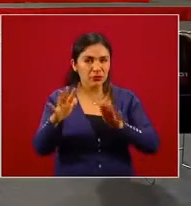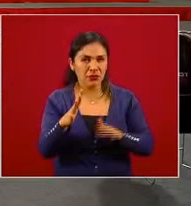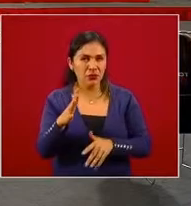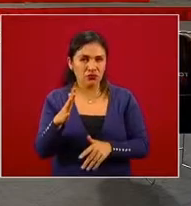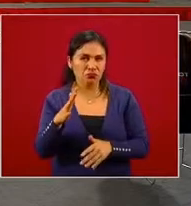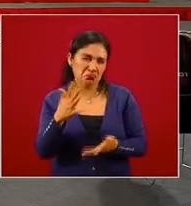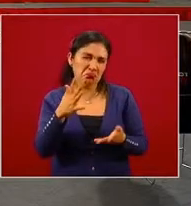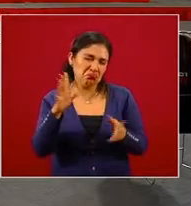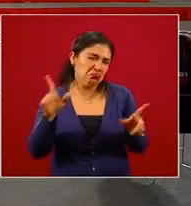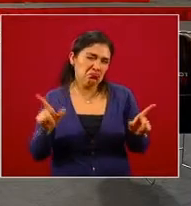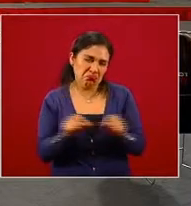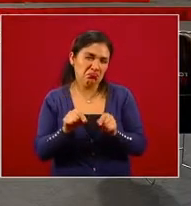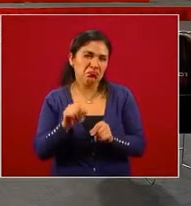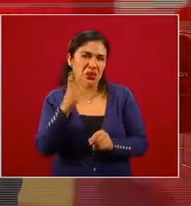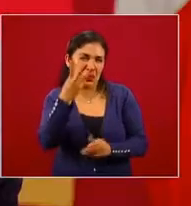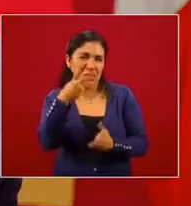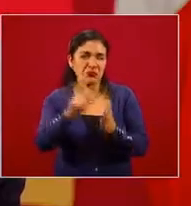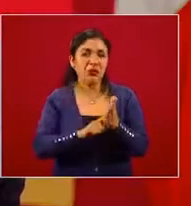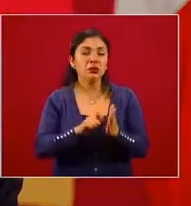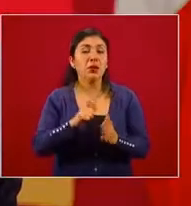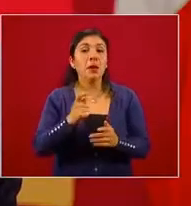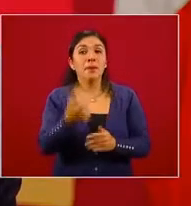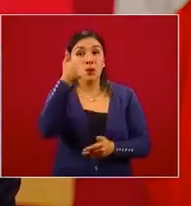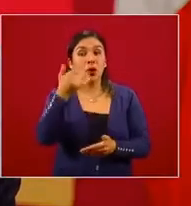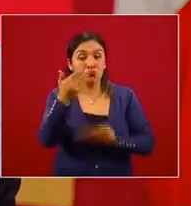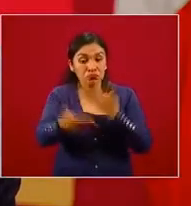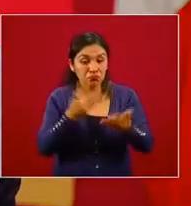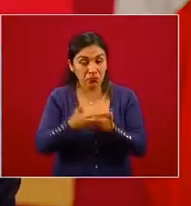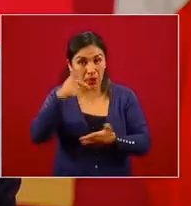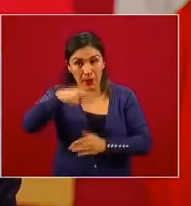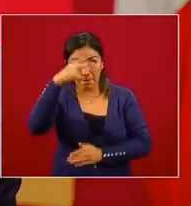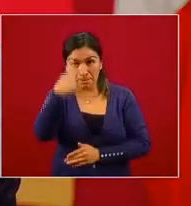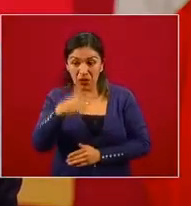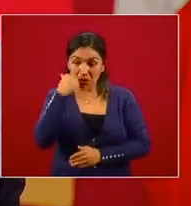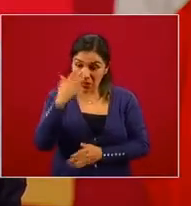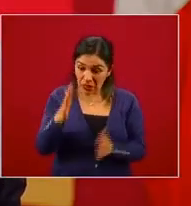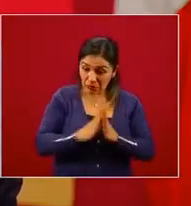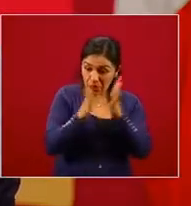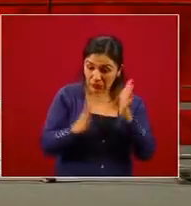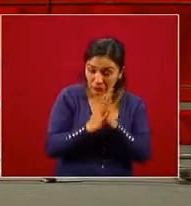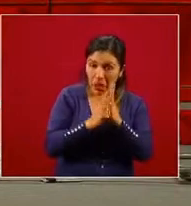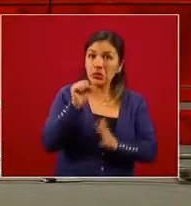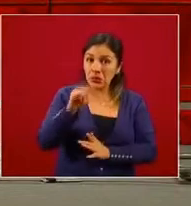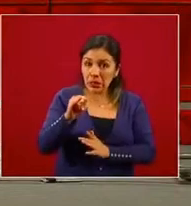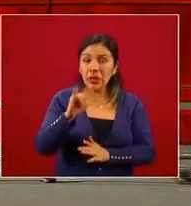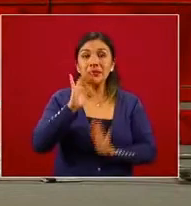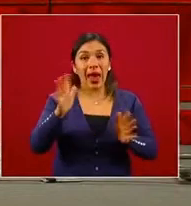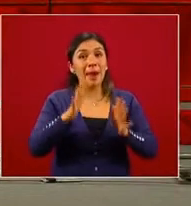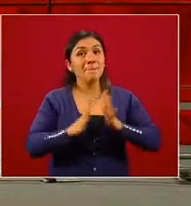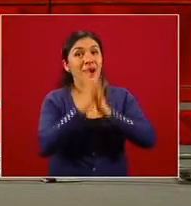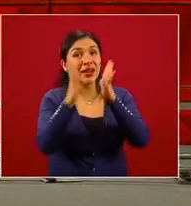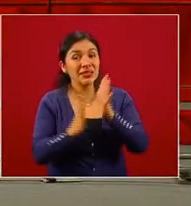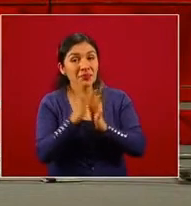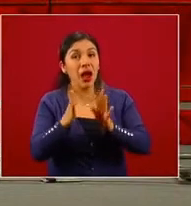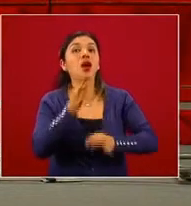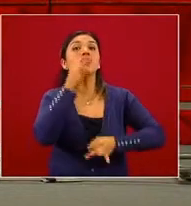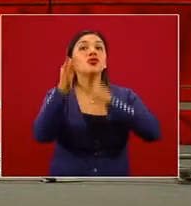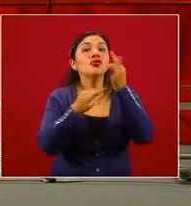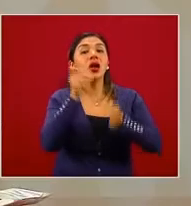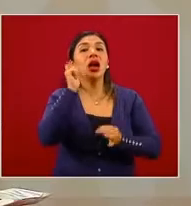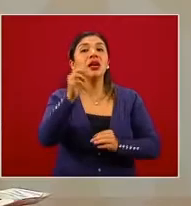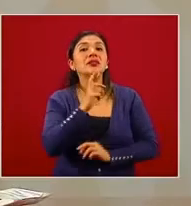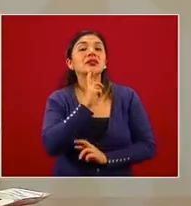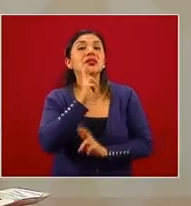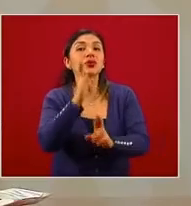3 months. From when Mexico said that they wanted to participate up to the moment of participating,